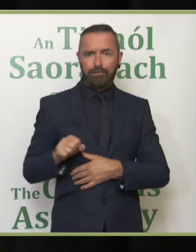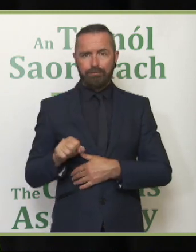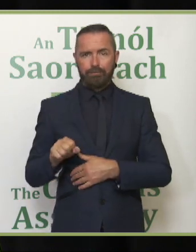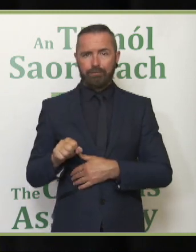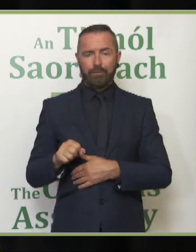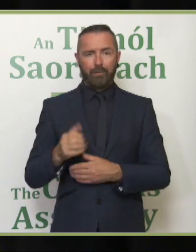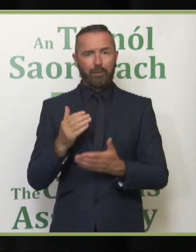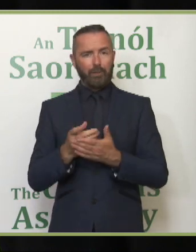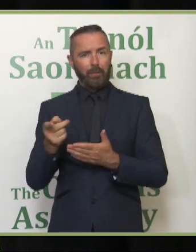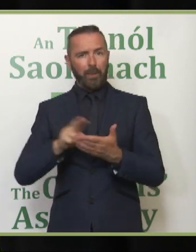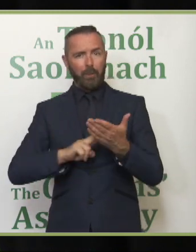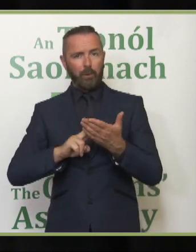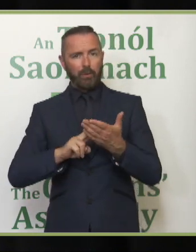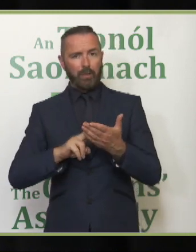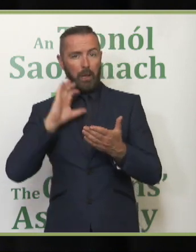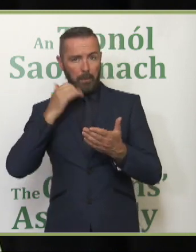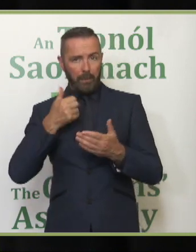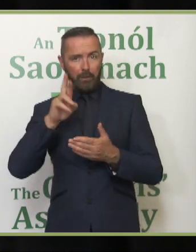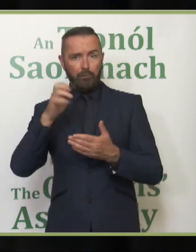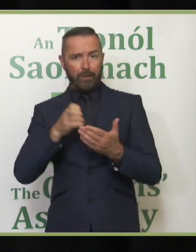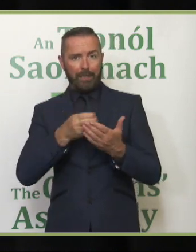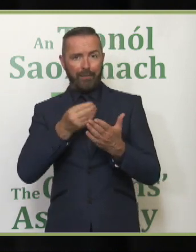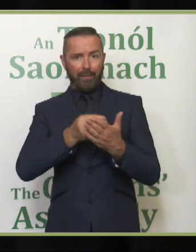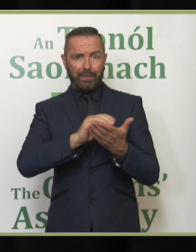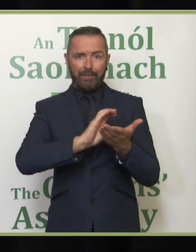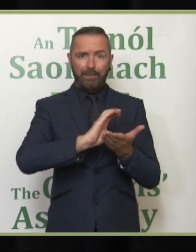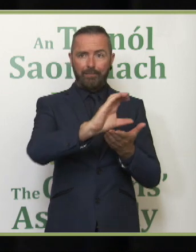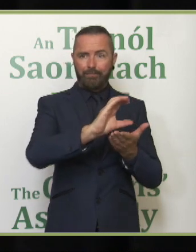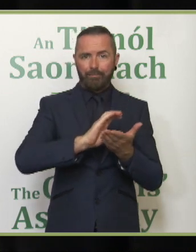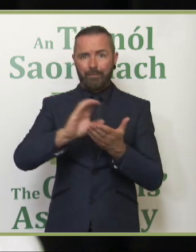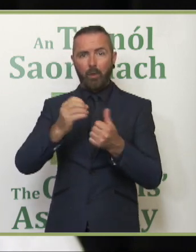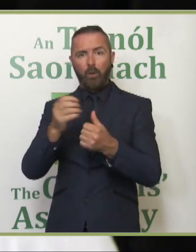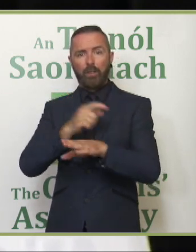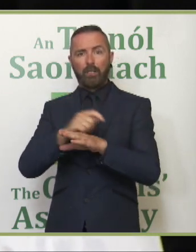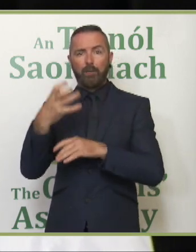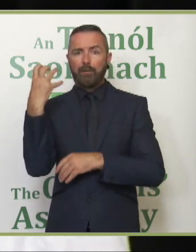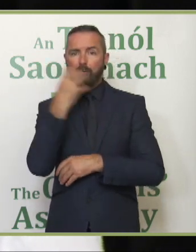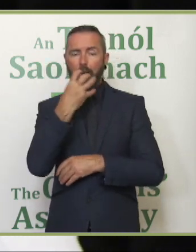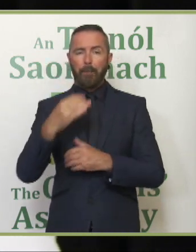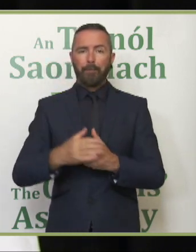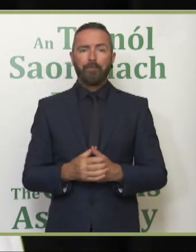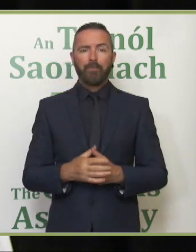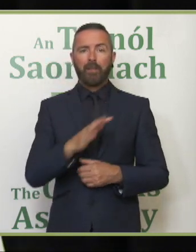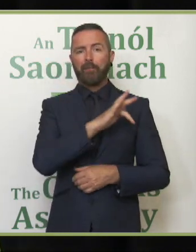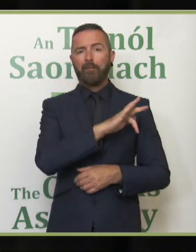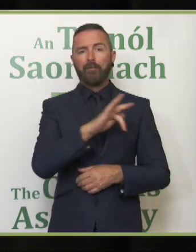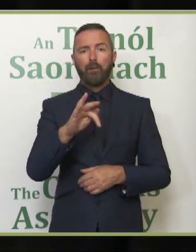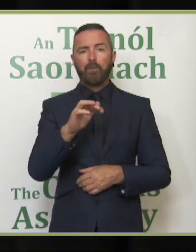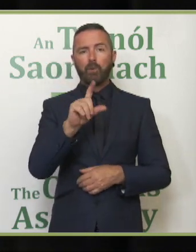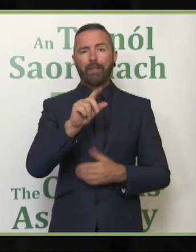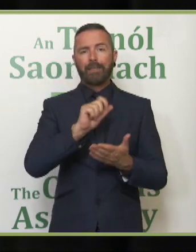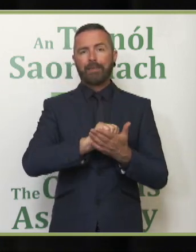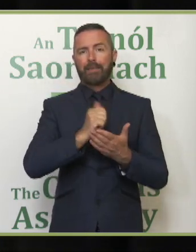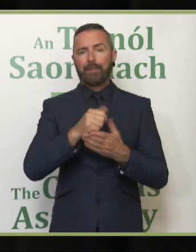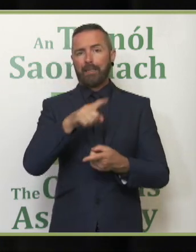this money would have been reinvested into drug supply and into other forms of criminality. Since 2016, our